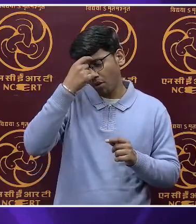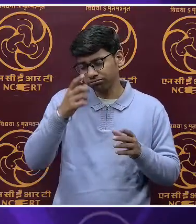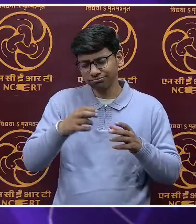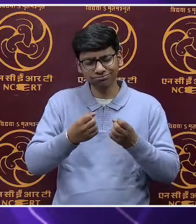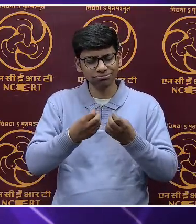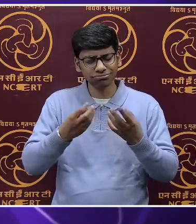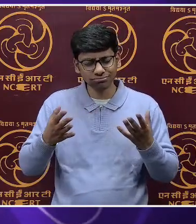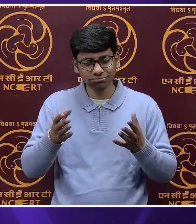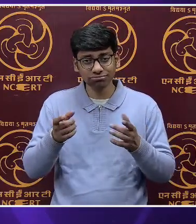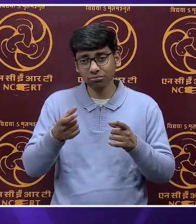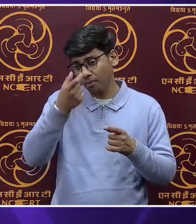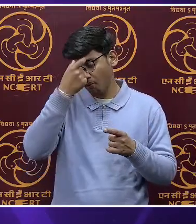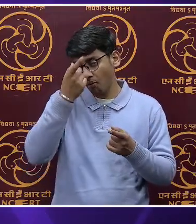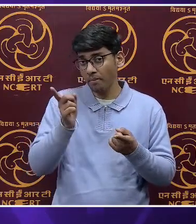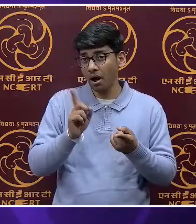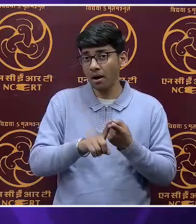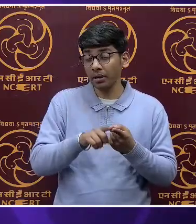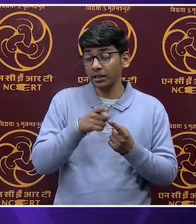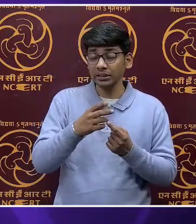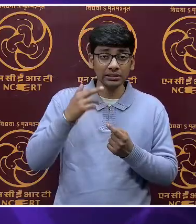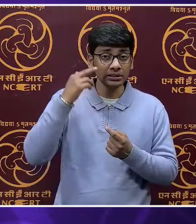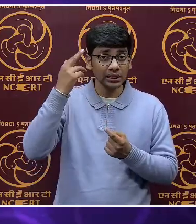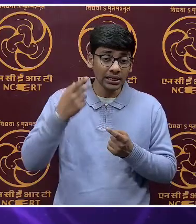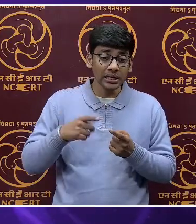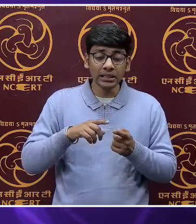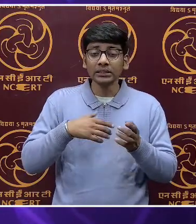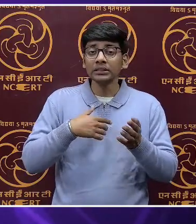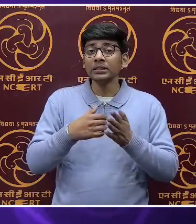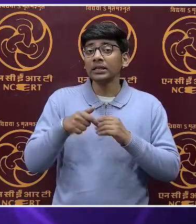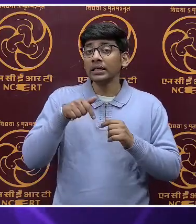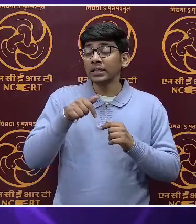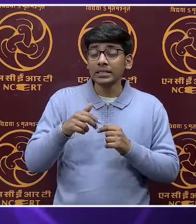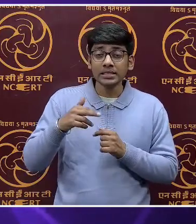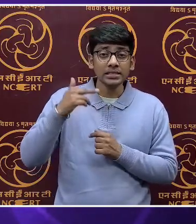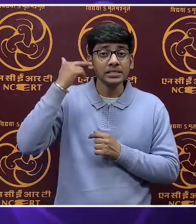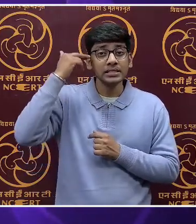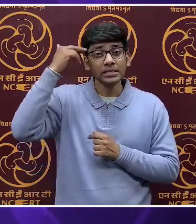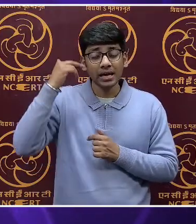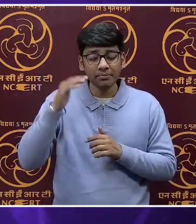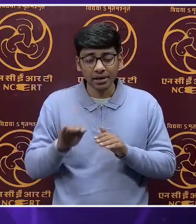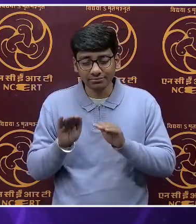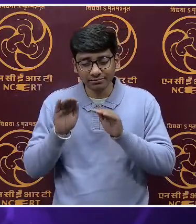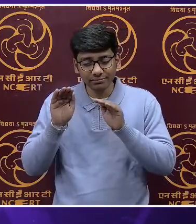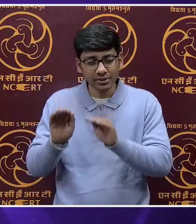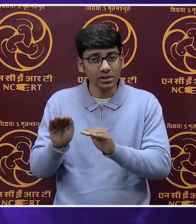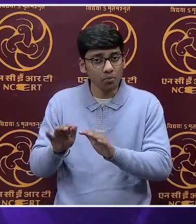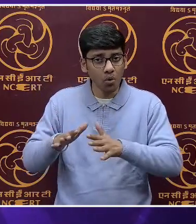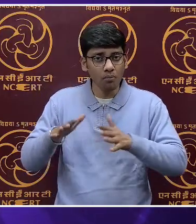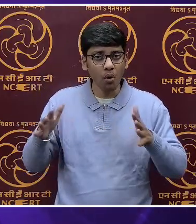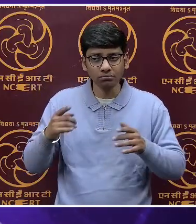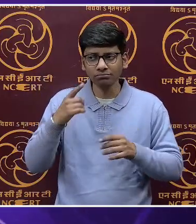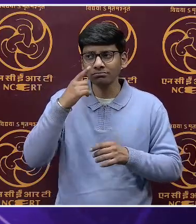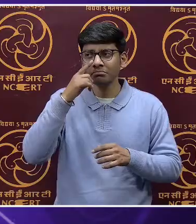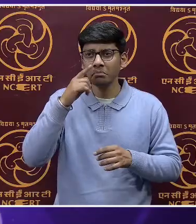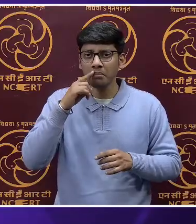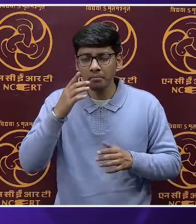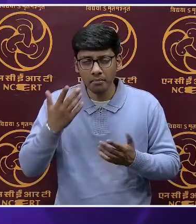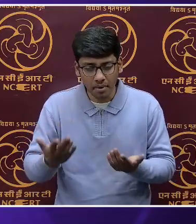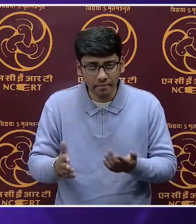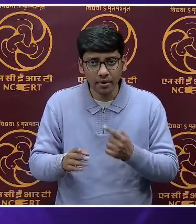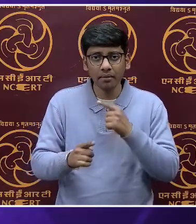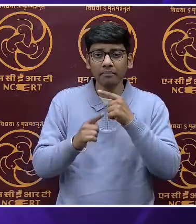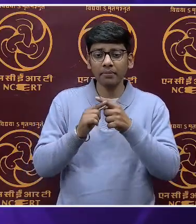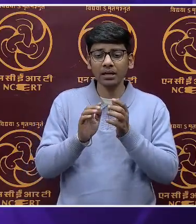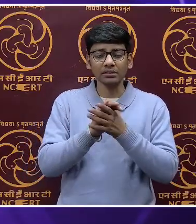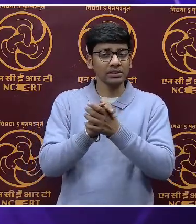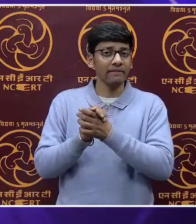my confidence in me, and I'll start going to a shell, and that's where I need the support and positive words from my parents, from my